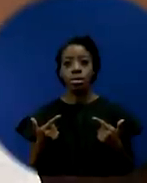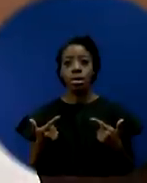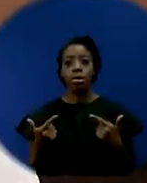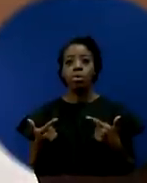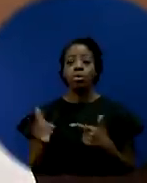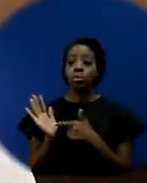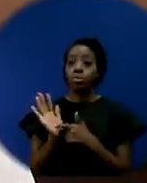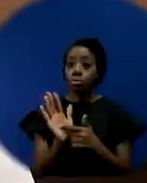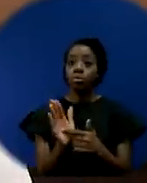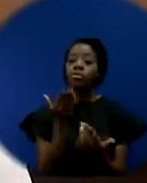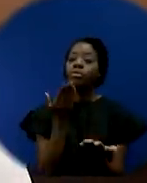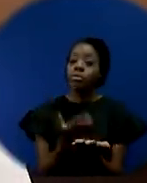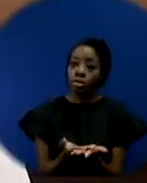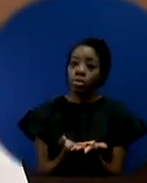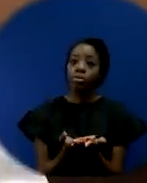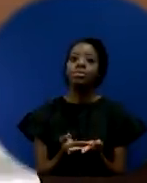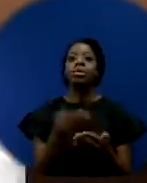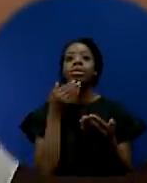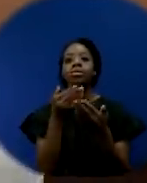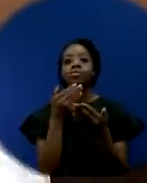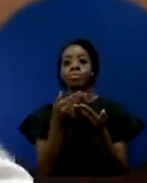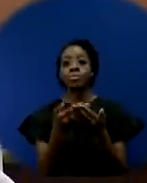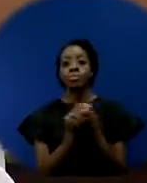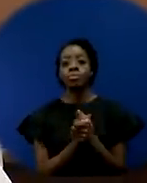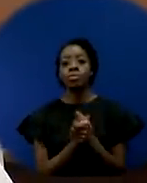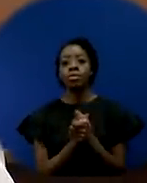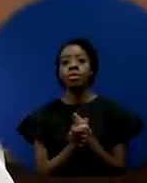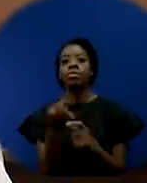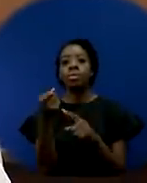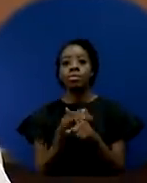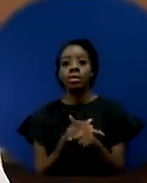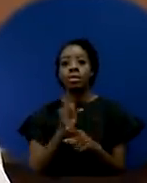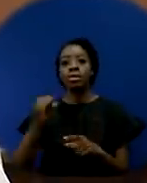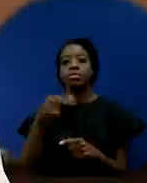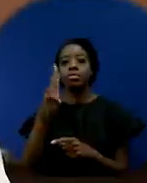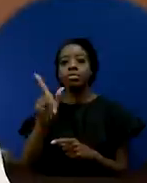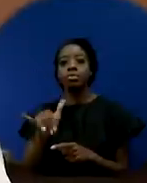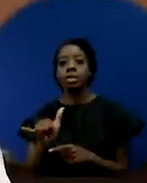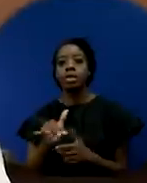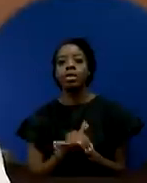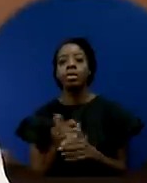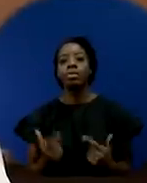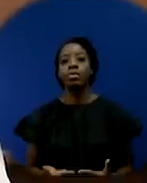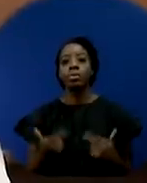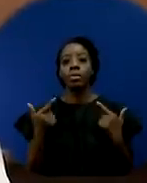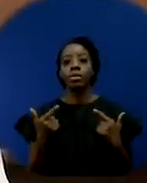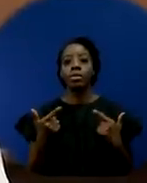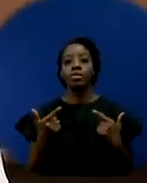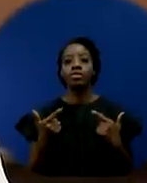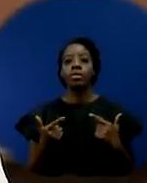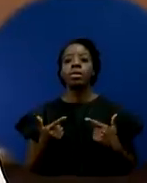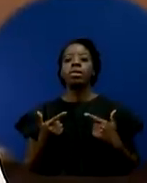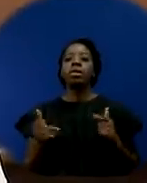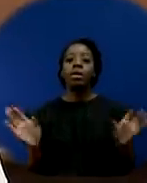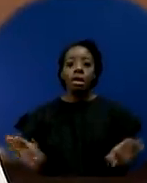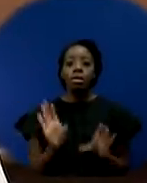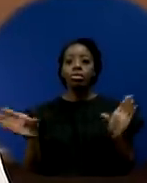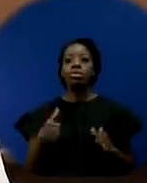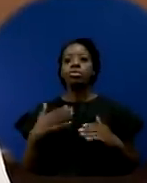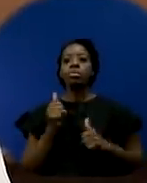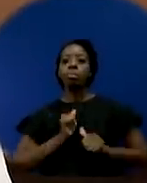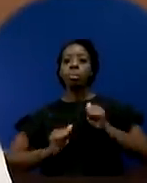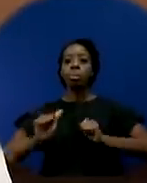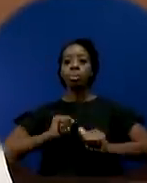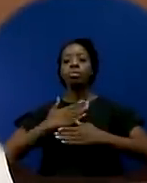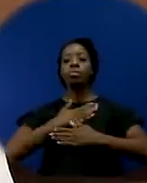of our gratitude. That as we go through the month of July, we will live lives that please you. We'll seek to bless somebody